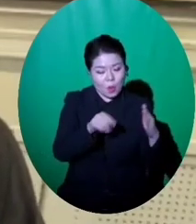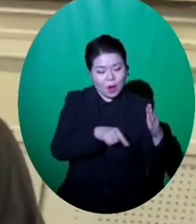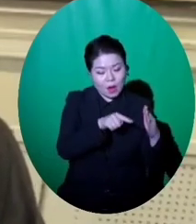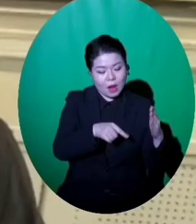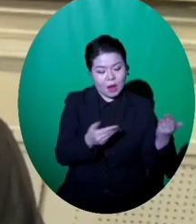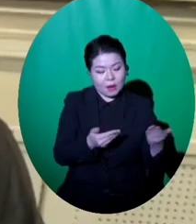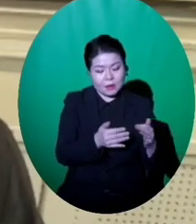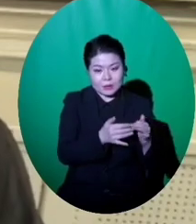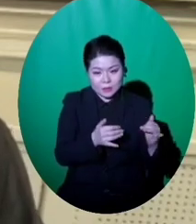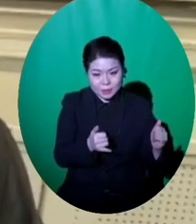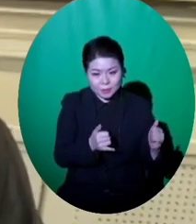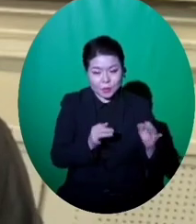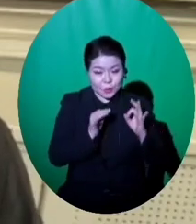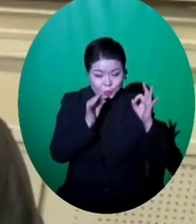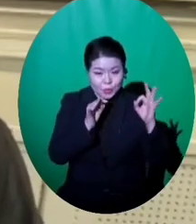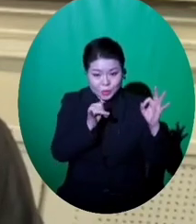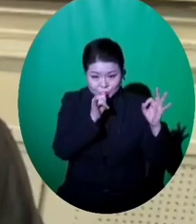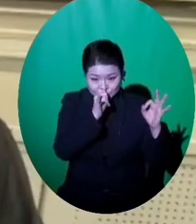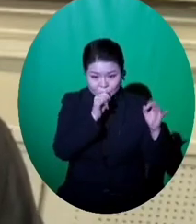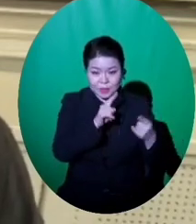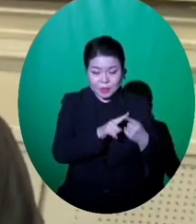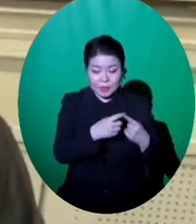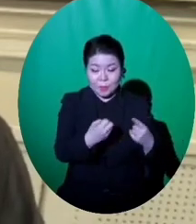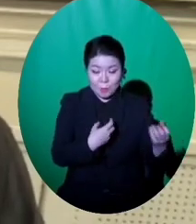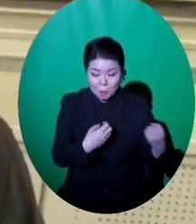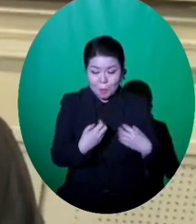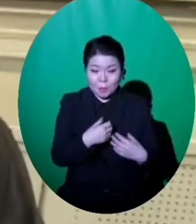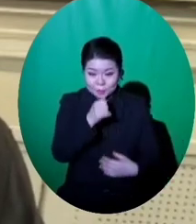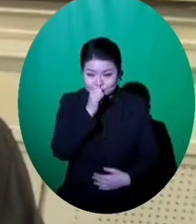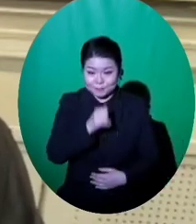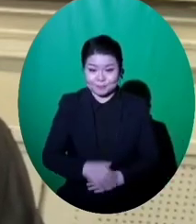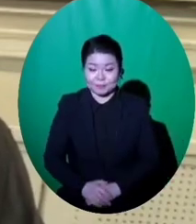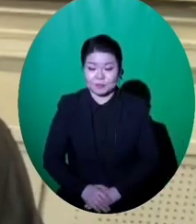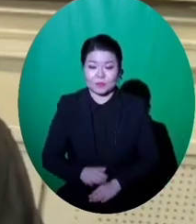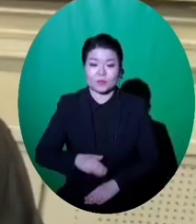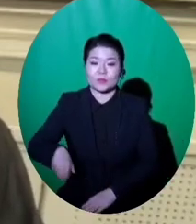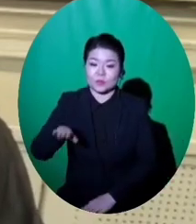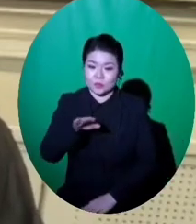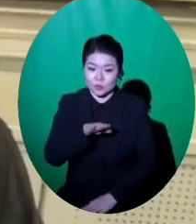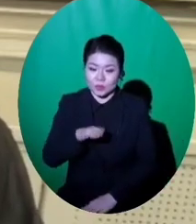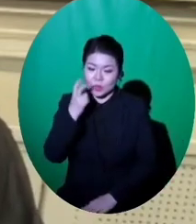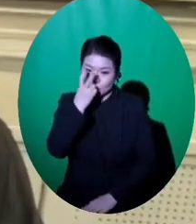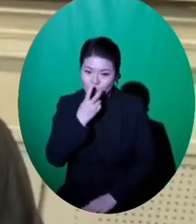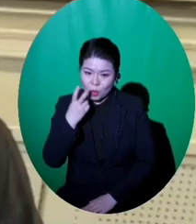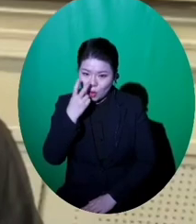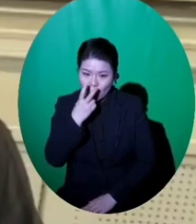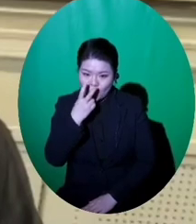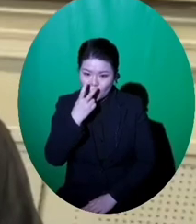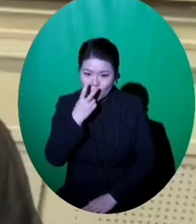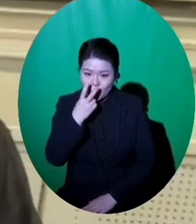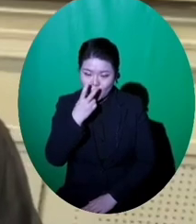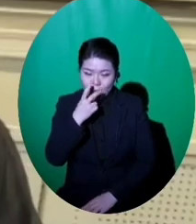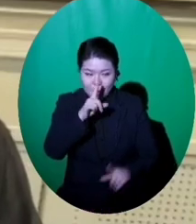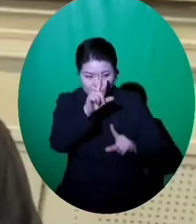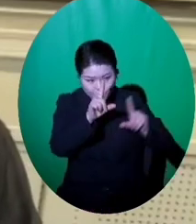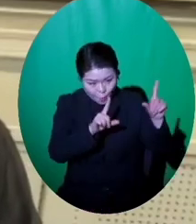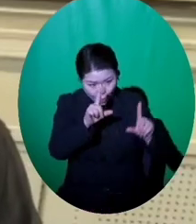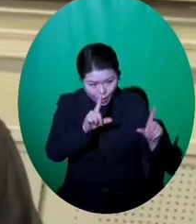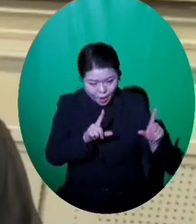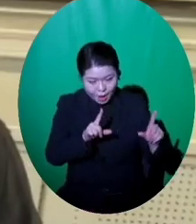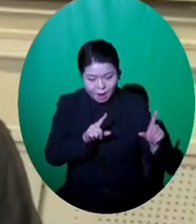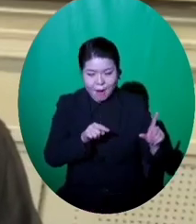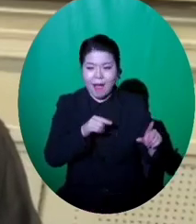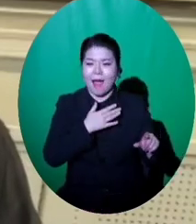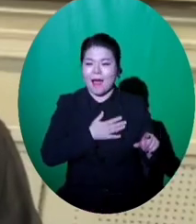what caring can feel like. We know how to think about it. But care can also help us bring issues of sustainability down to